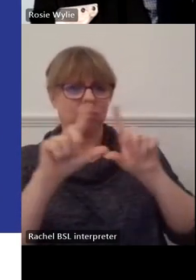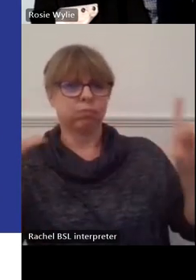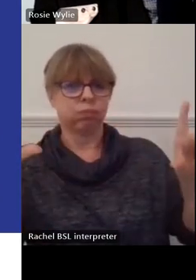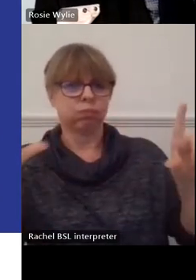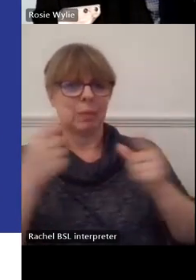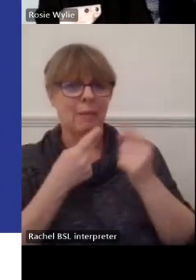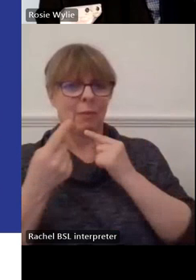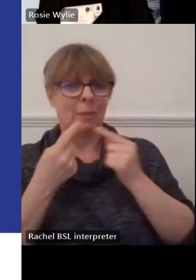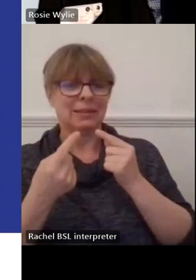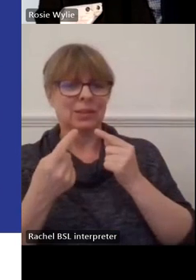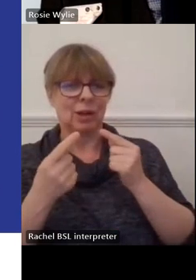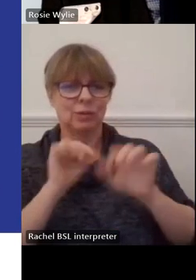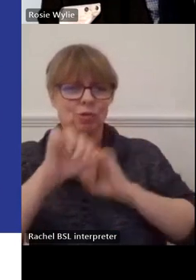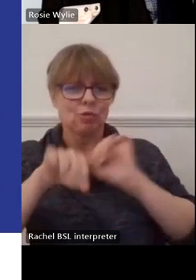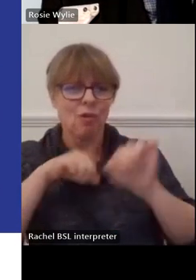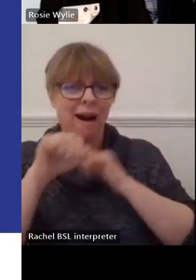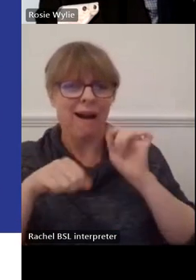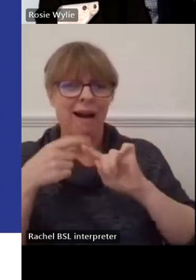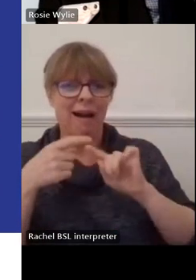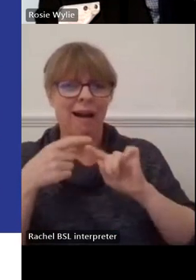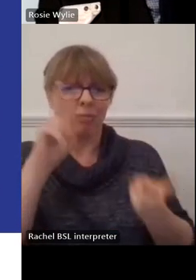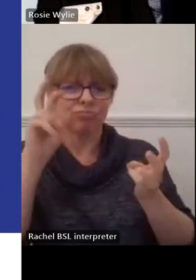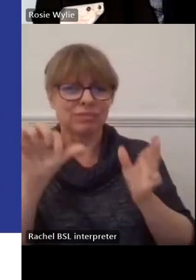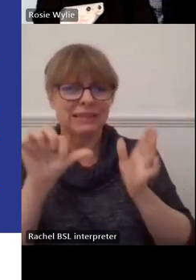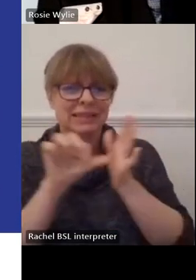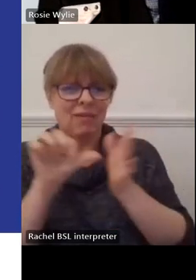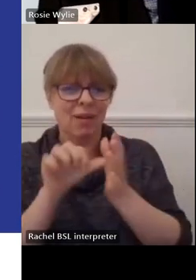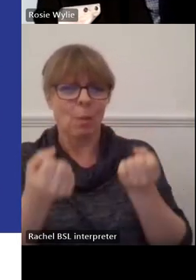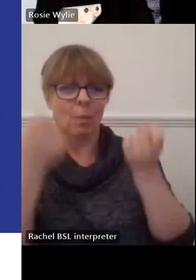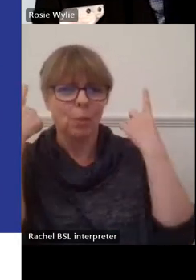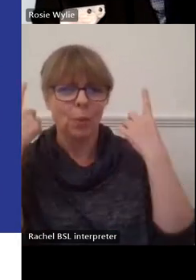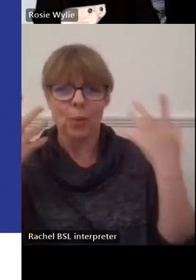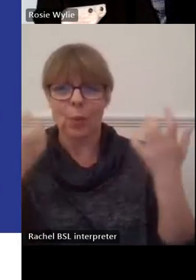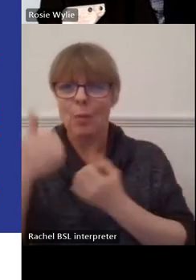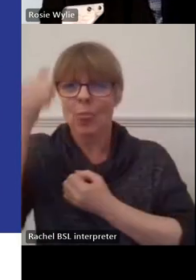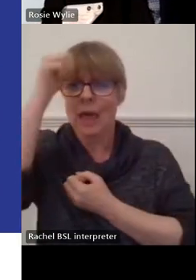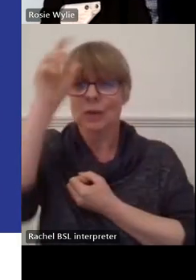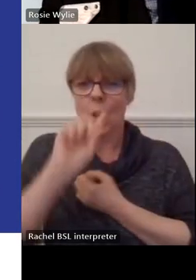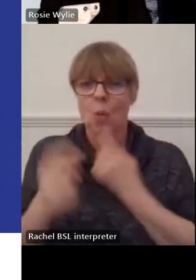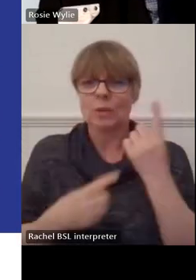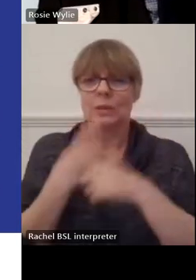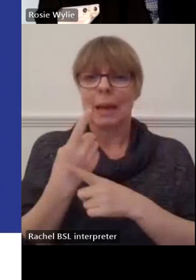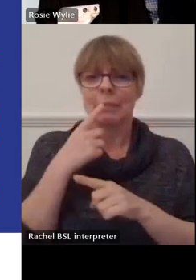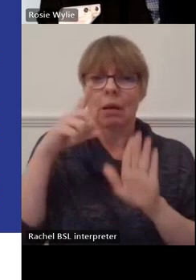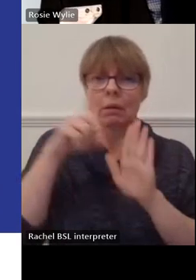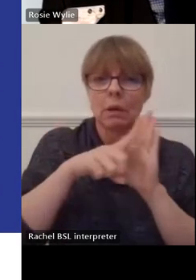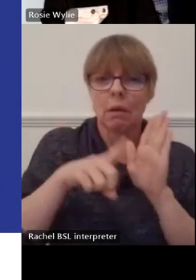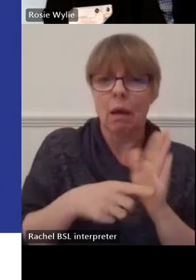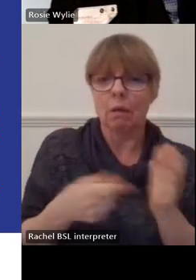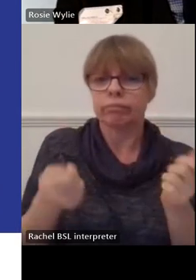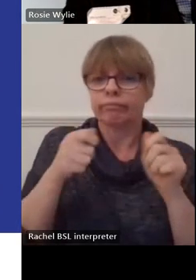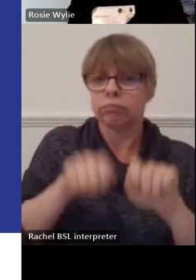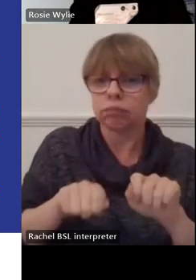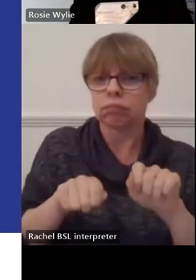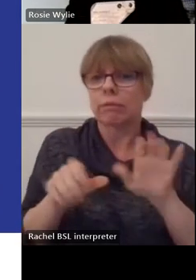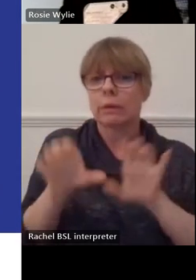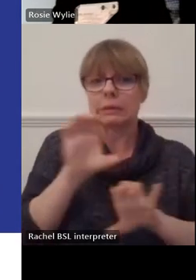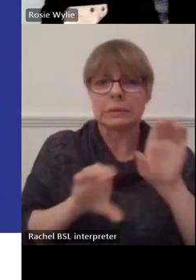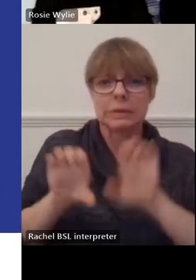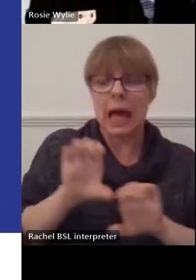do they understand that? How would they understand what is going on? The restrictions, the science,